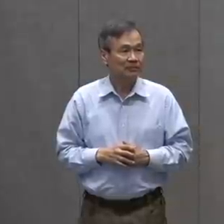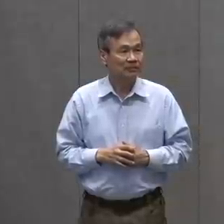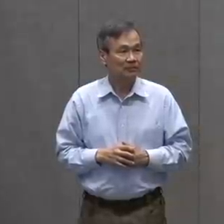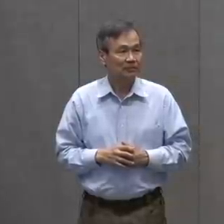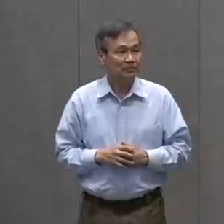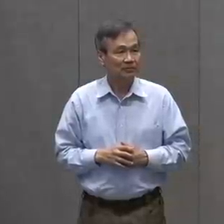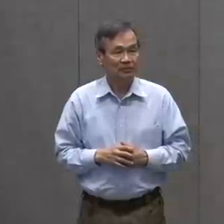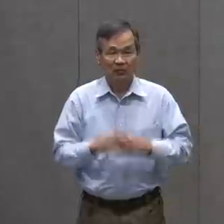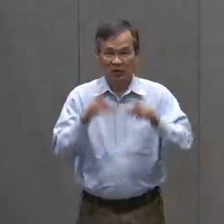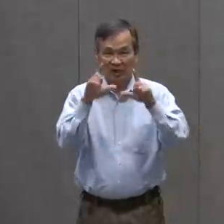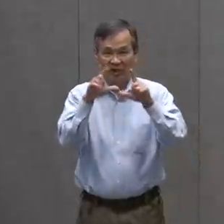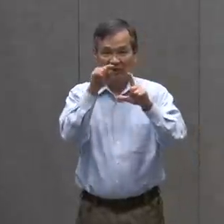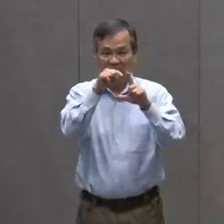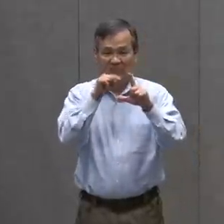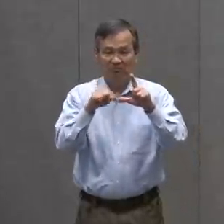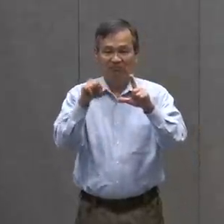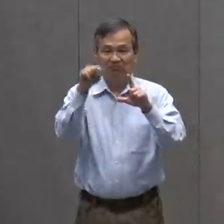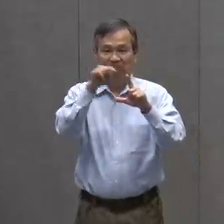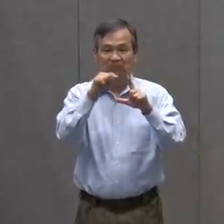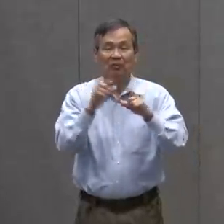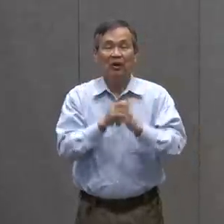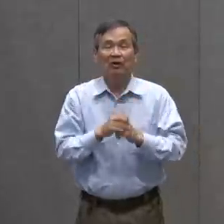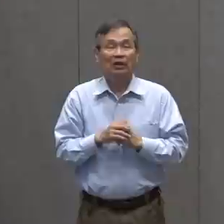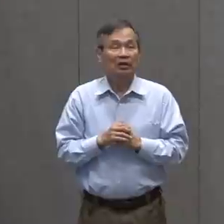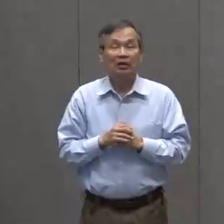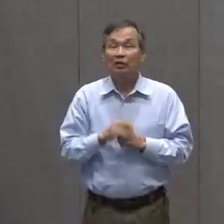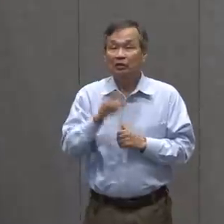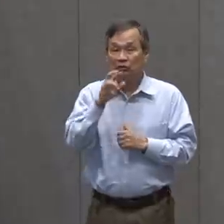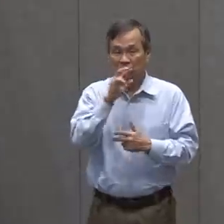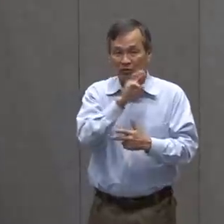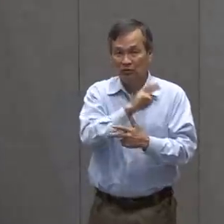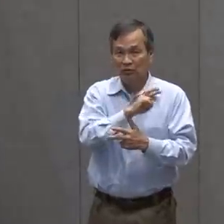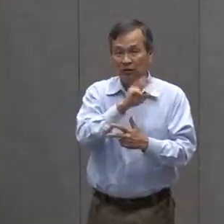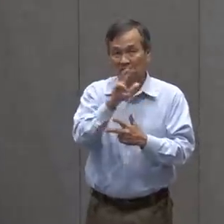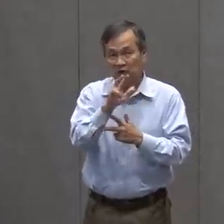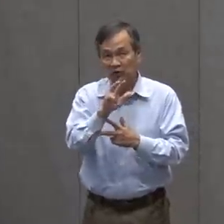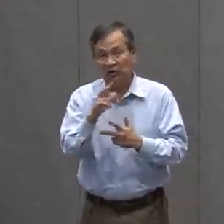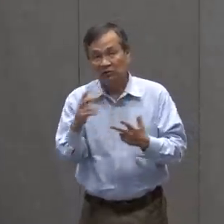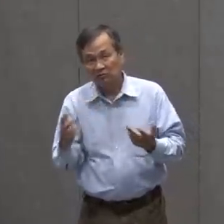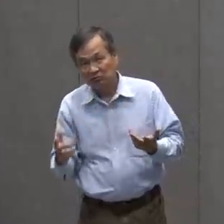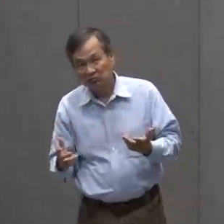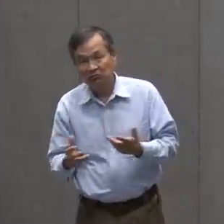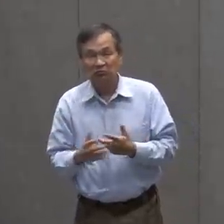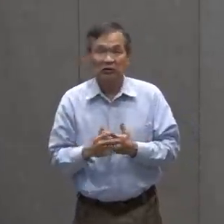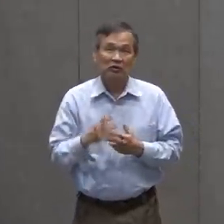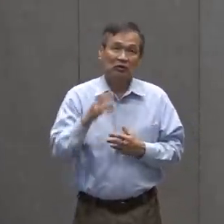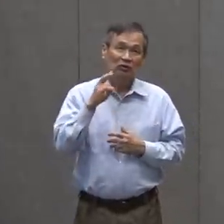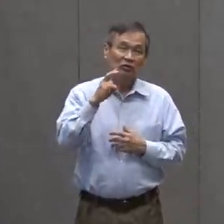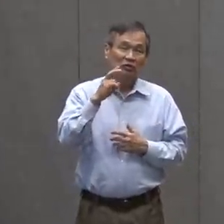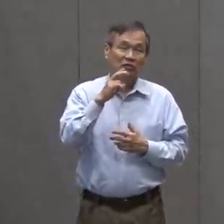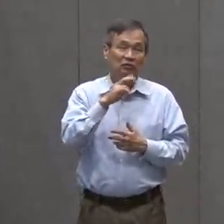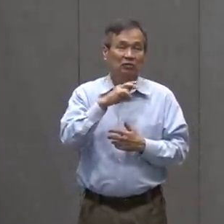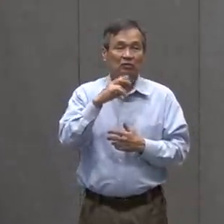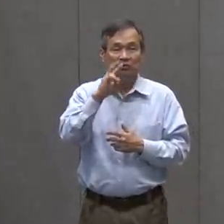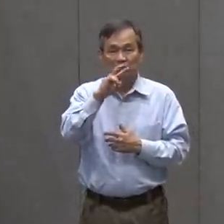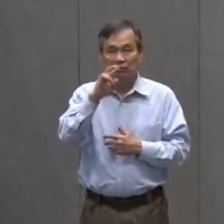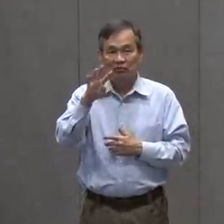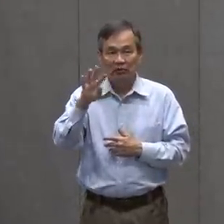here. So 2 times 3, I can just do 3 plus 3 in my head, or I could go 2, 4, and 6,